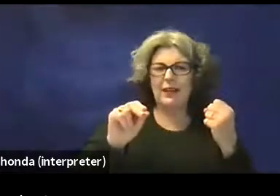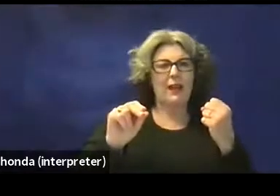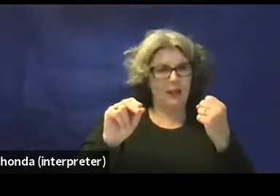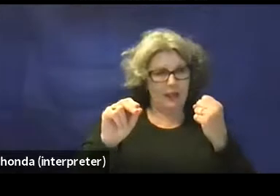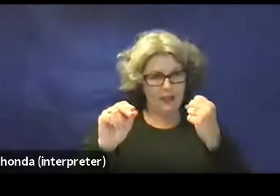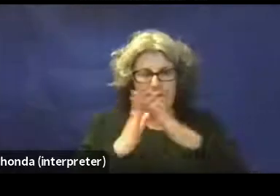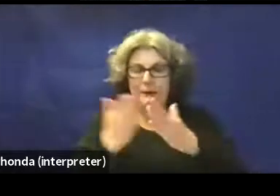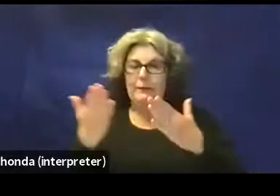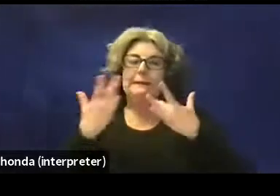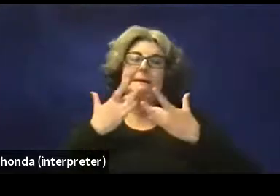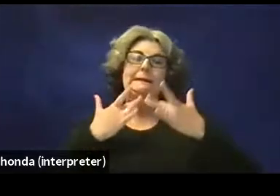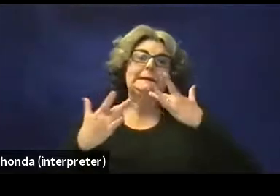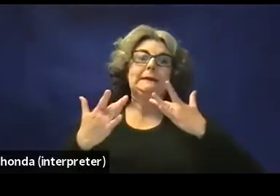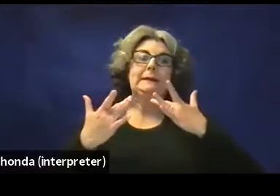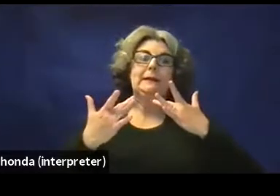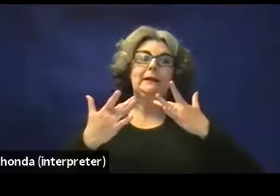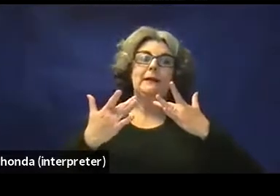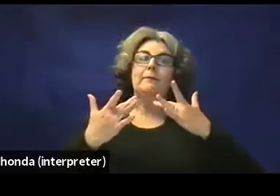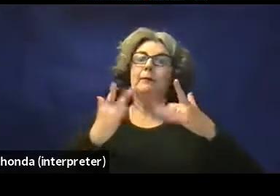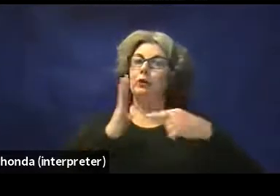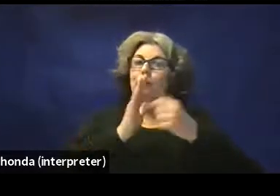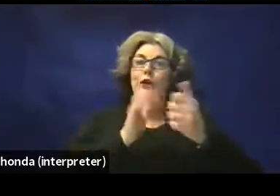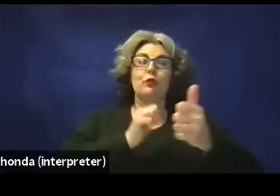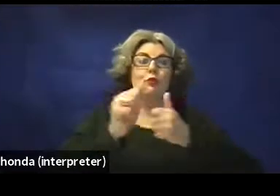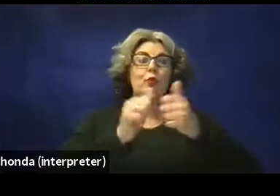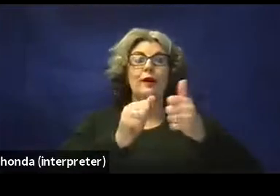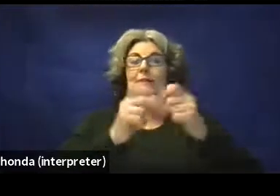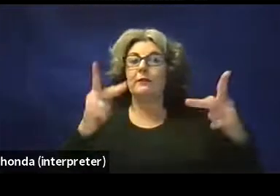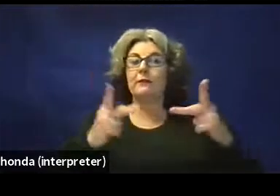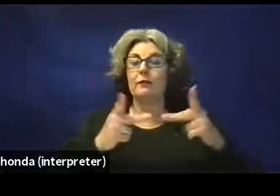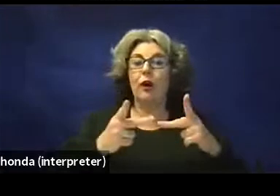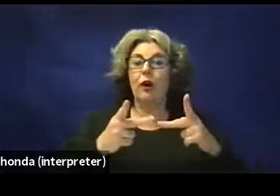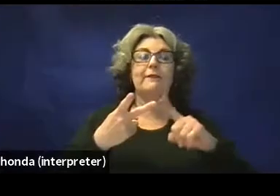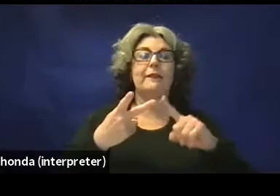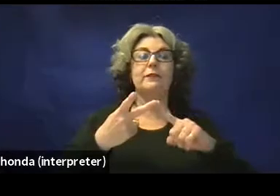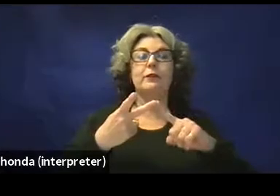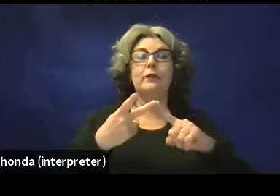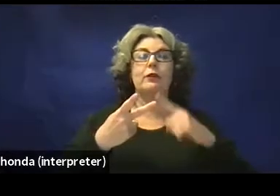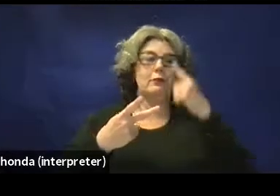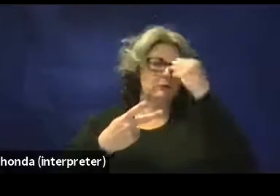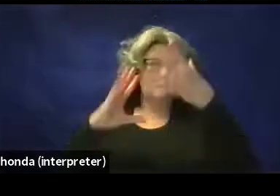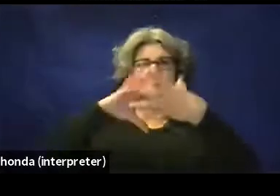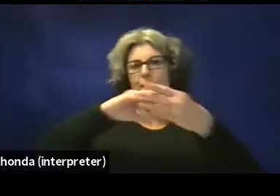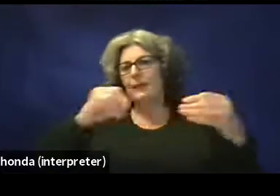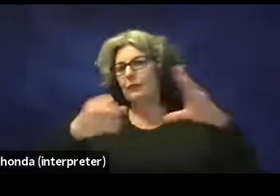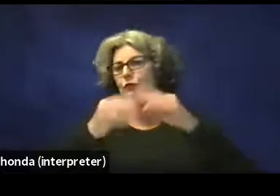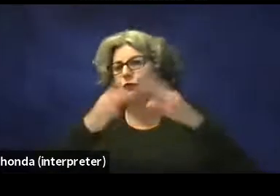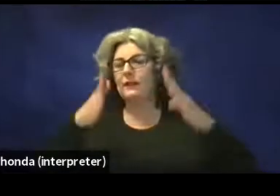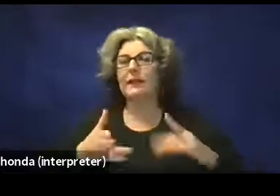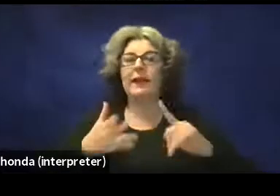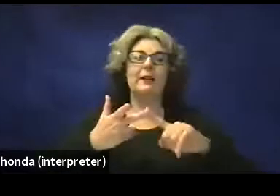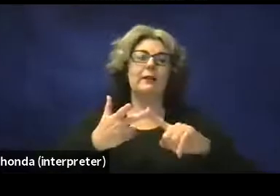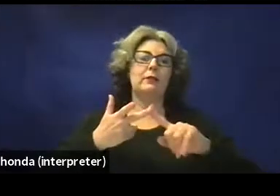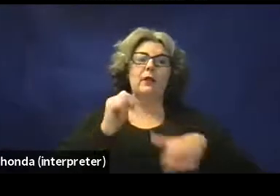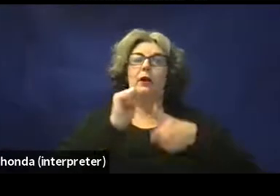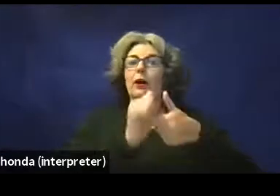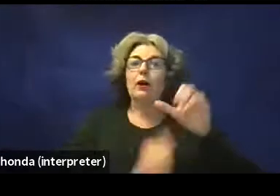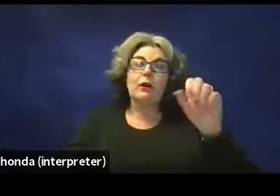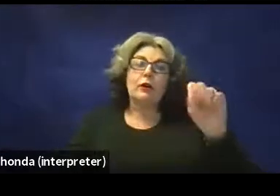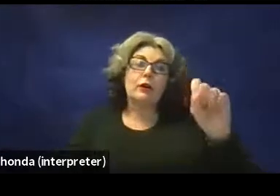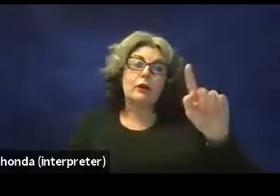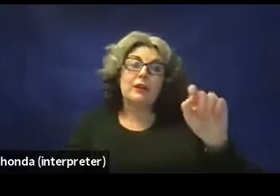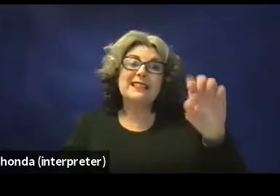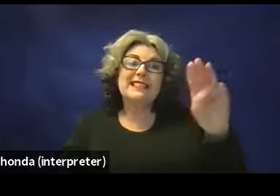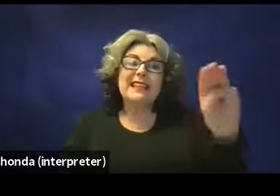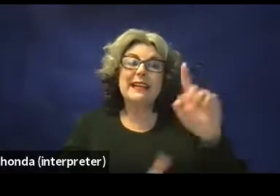on and run for office, or, be a storyteller, or pursue STEM, or